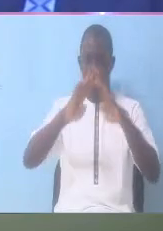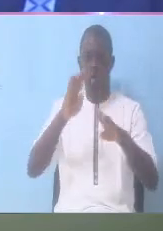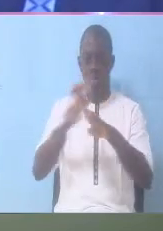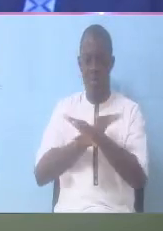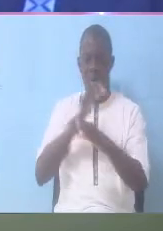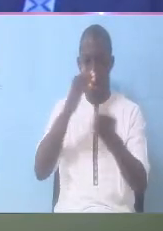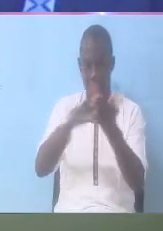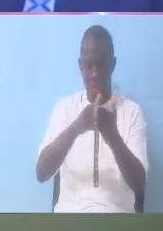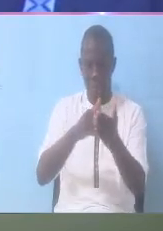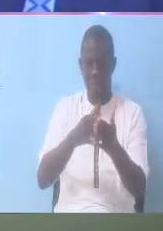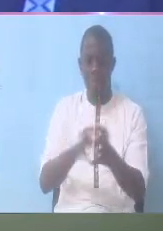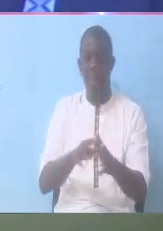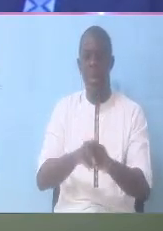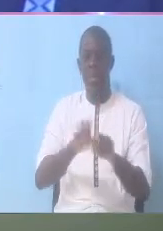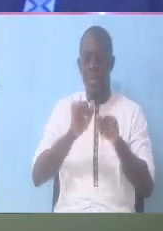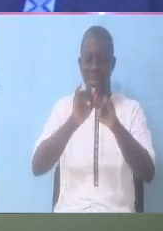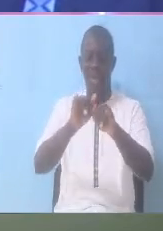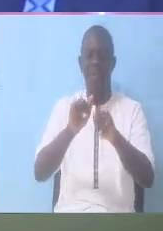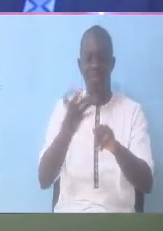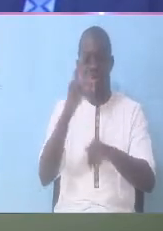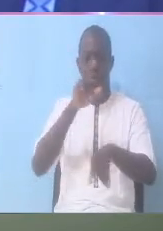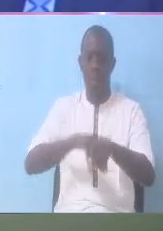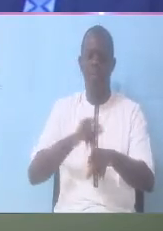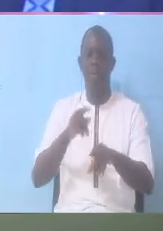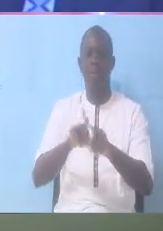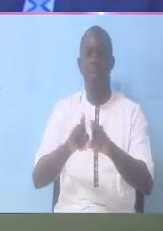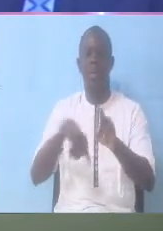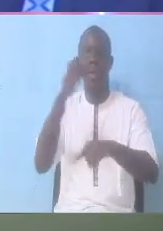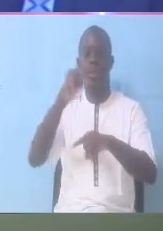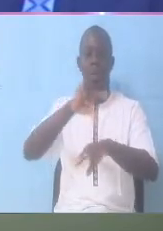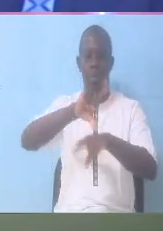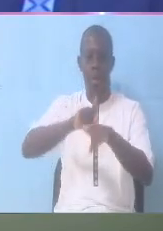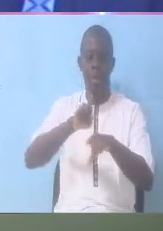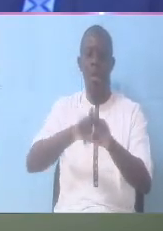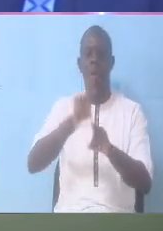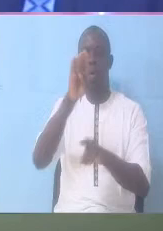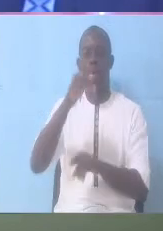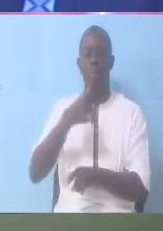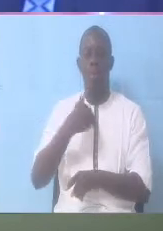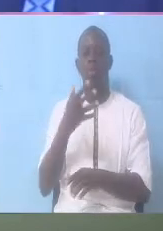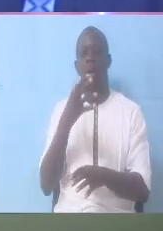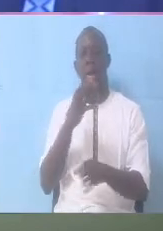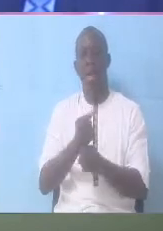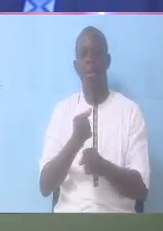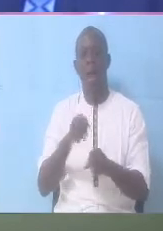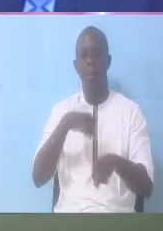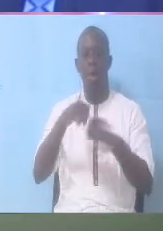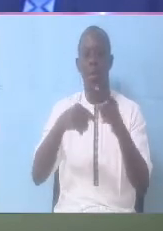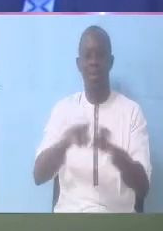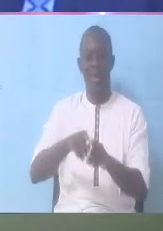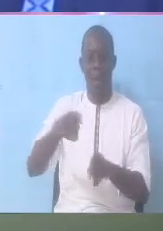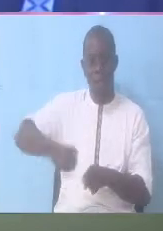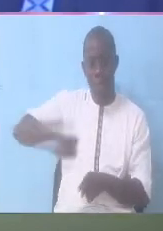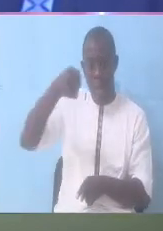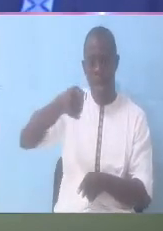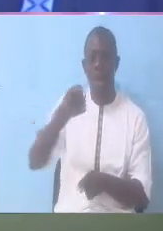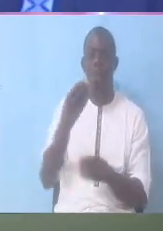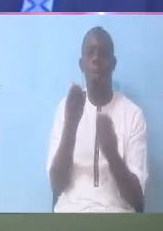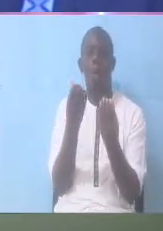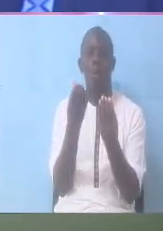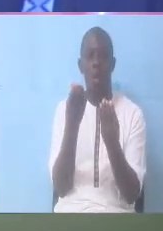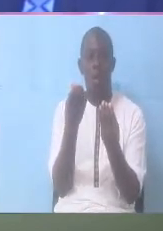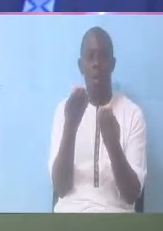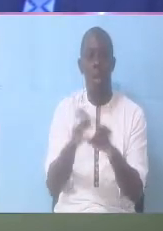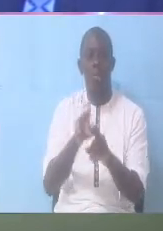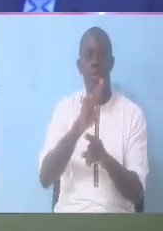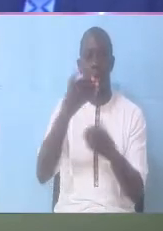He stayed for a while, and then next minute they called me to come down and help him with a bag of money, big. I'm not